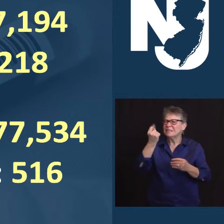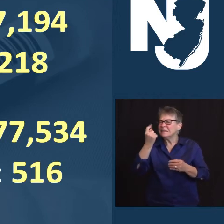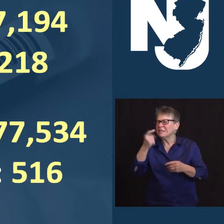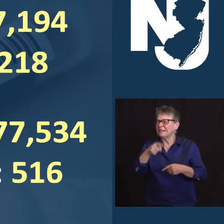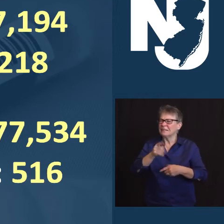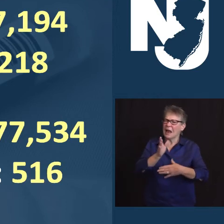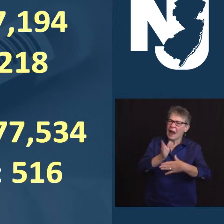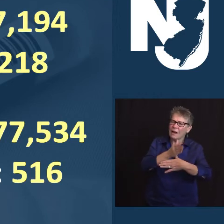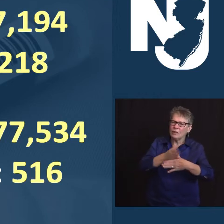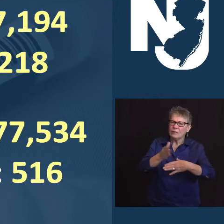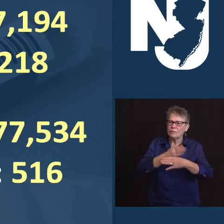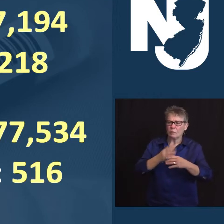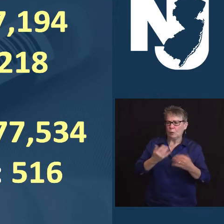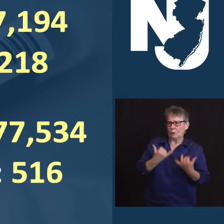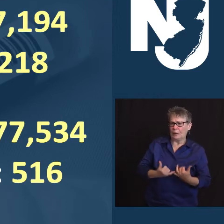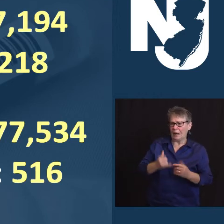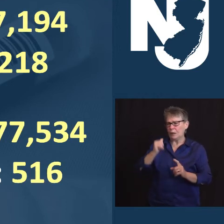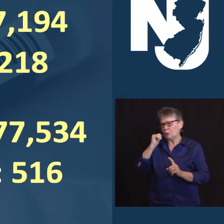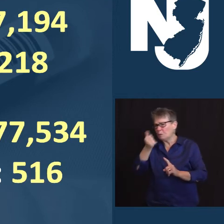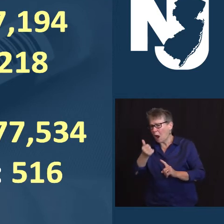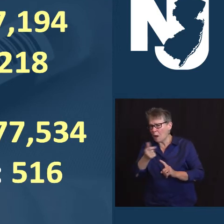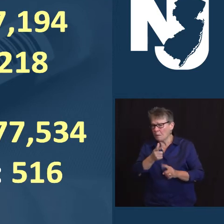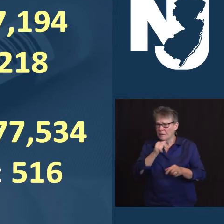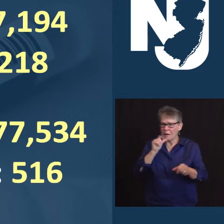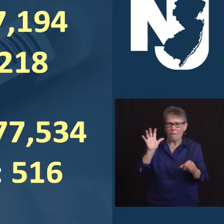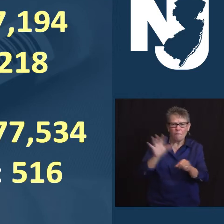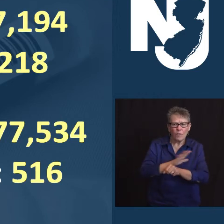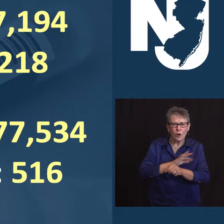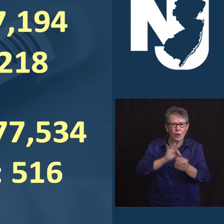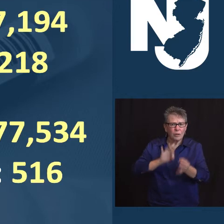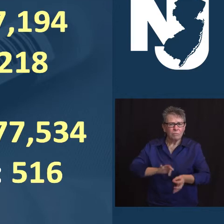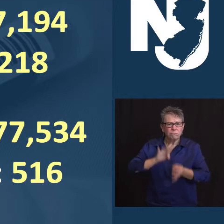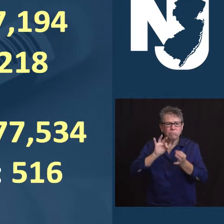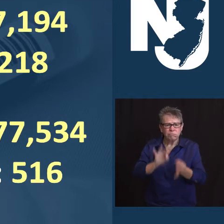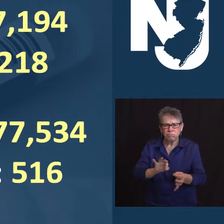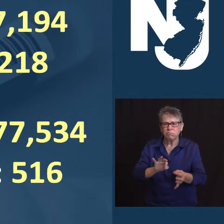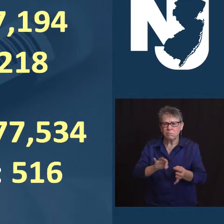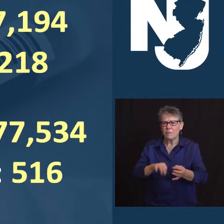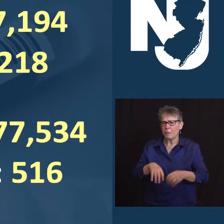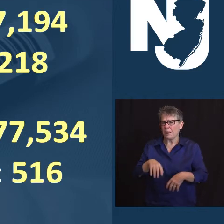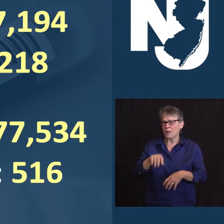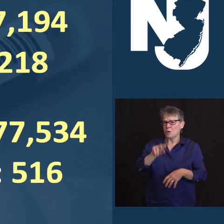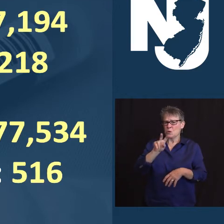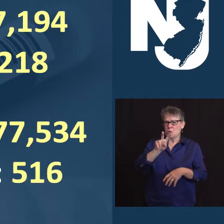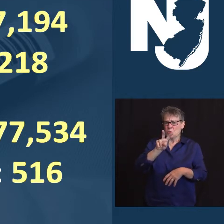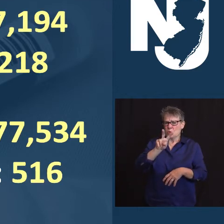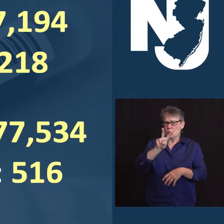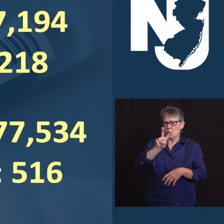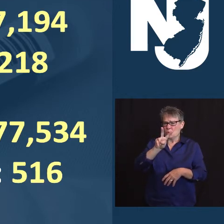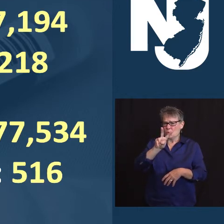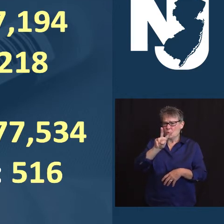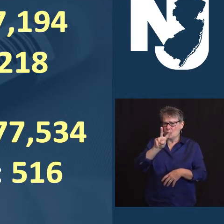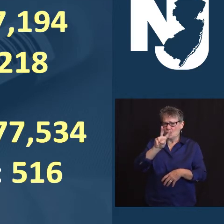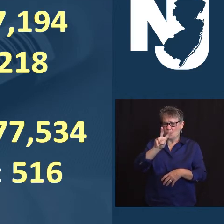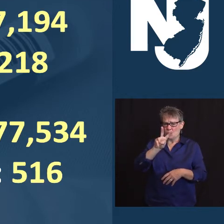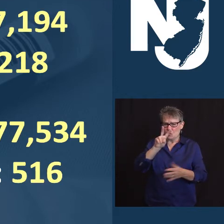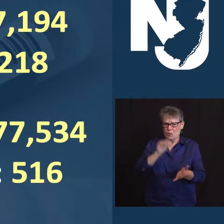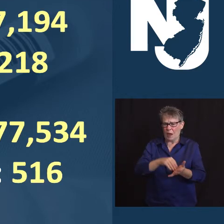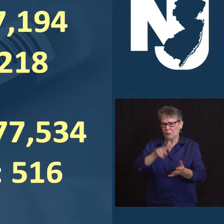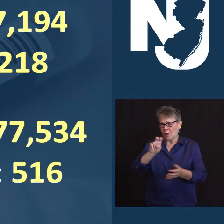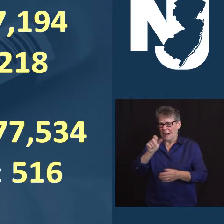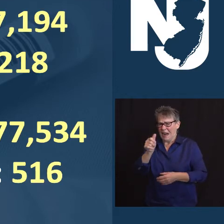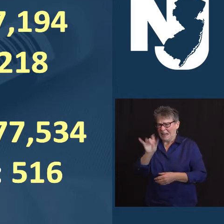is artificially low. 2,218 positive PCRs, 516 presumed positive rapid